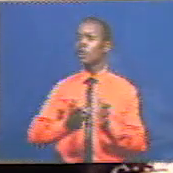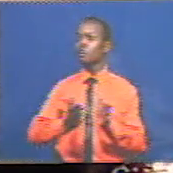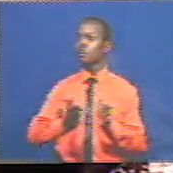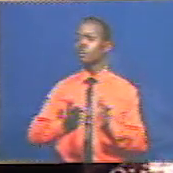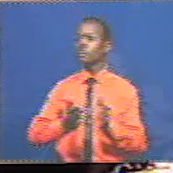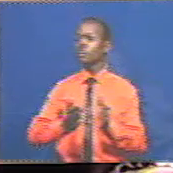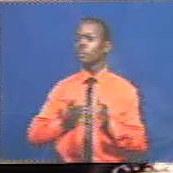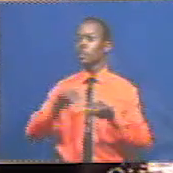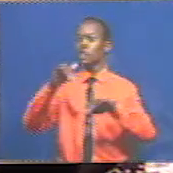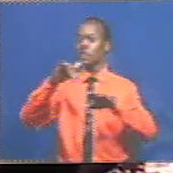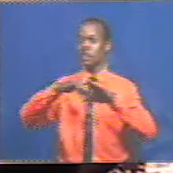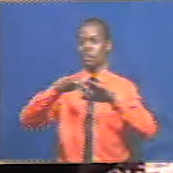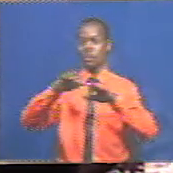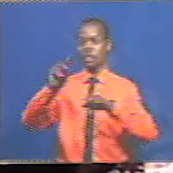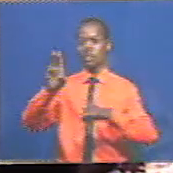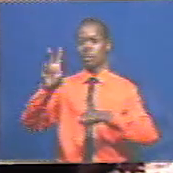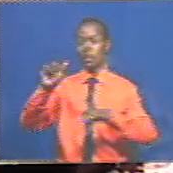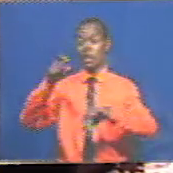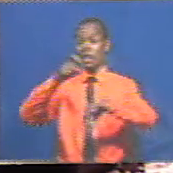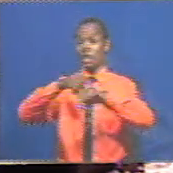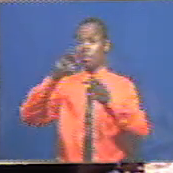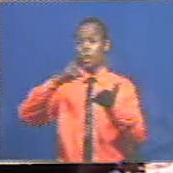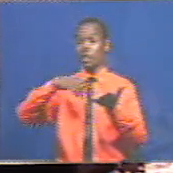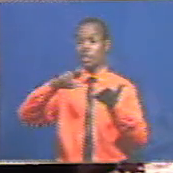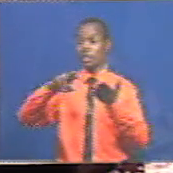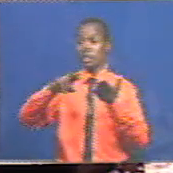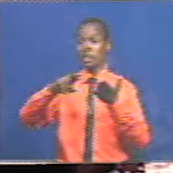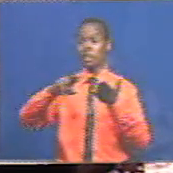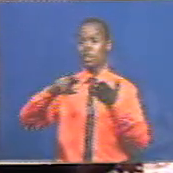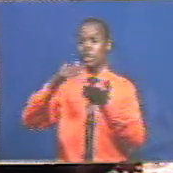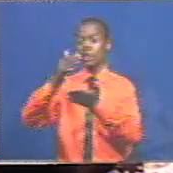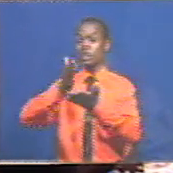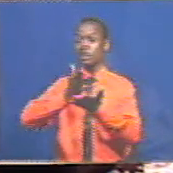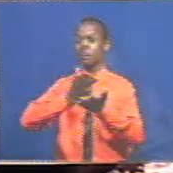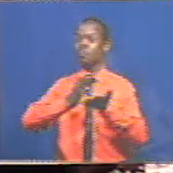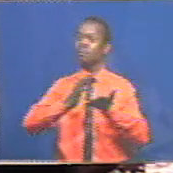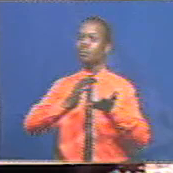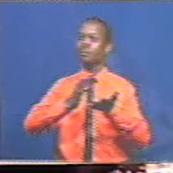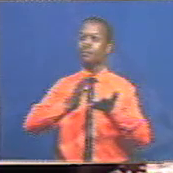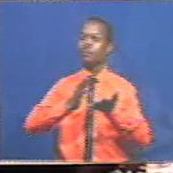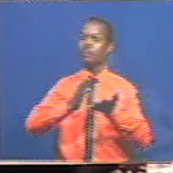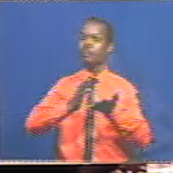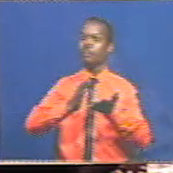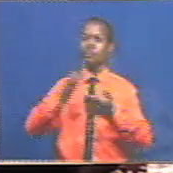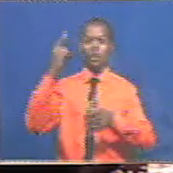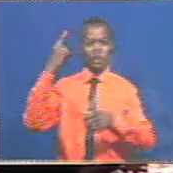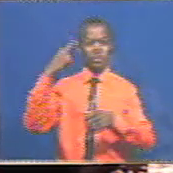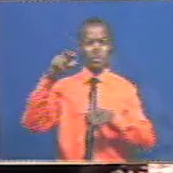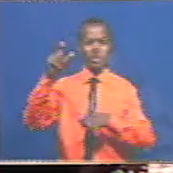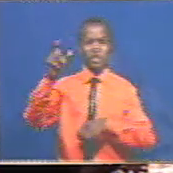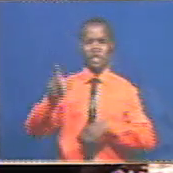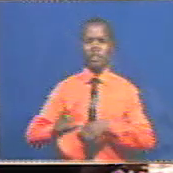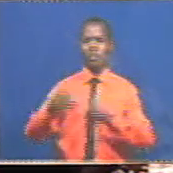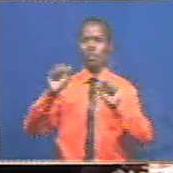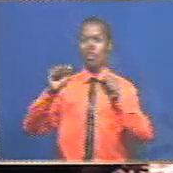when they register there are stakeholders who are accredited to un-habitat and for the individual they can